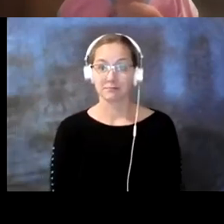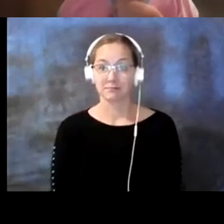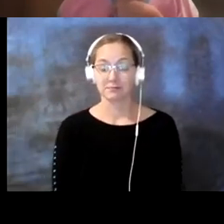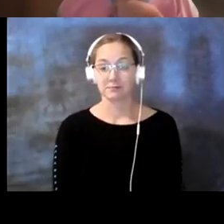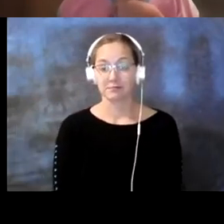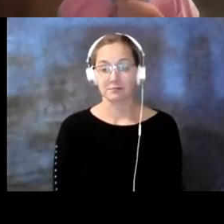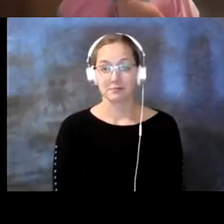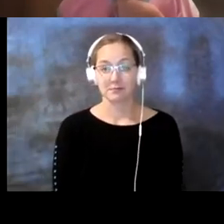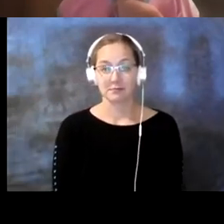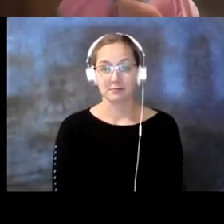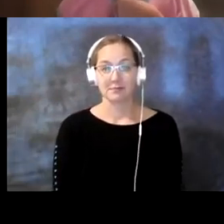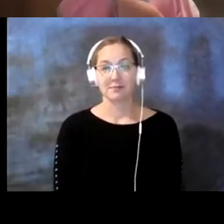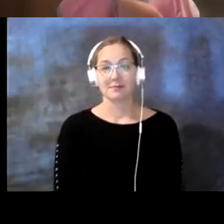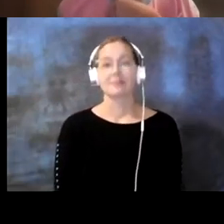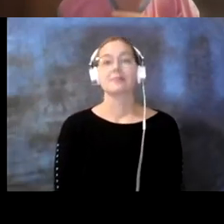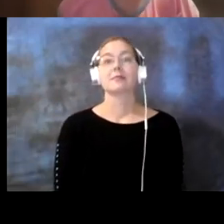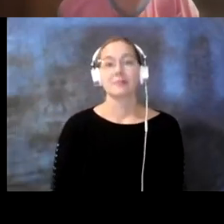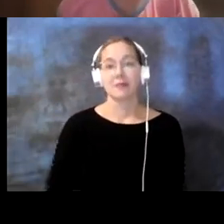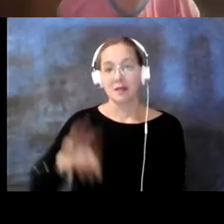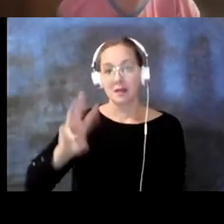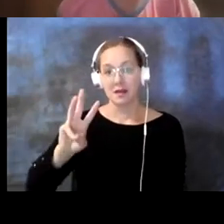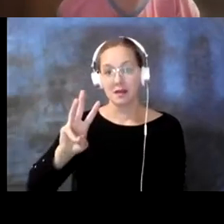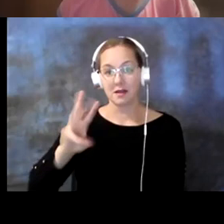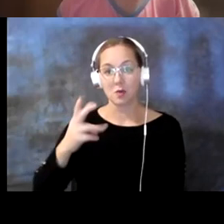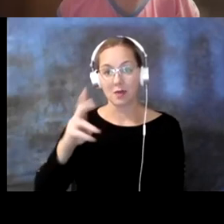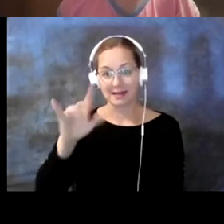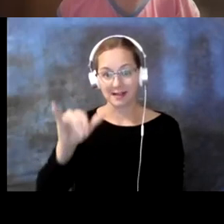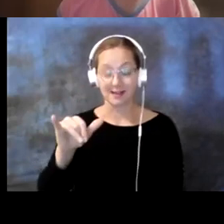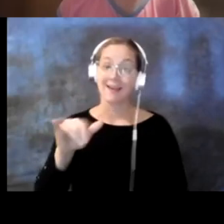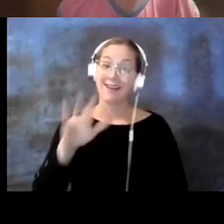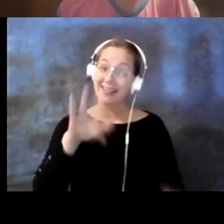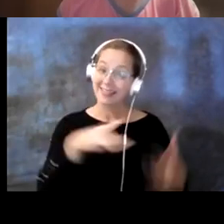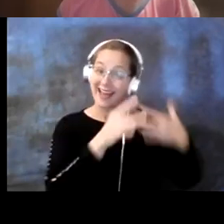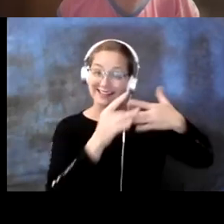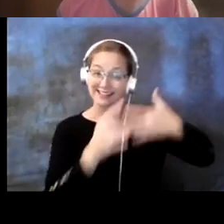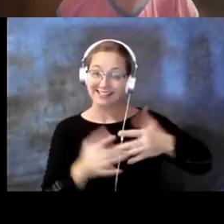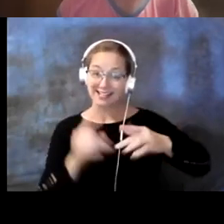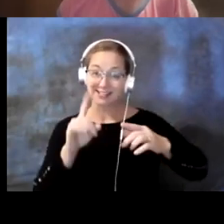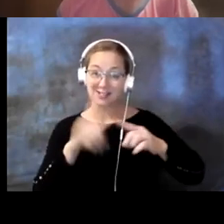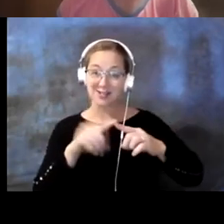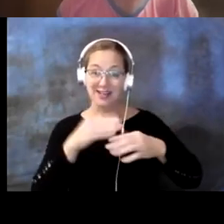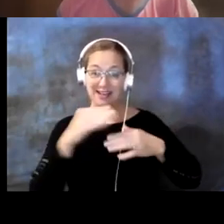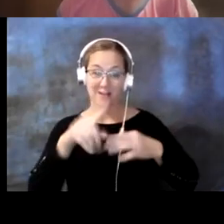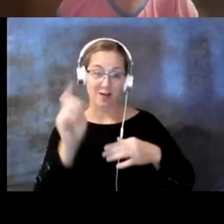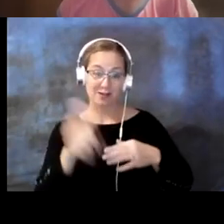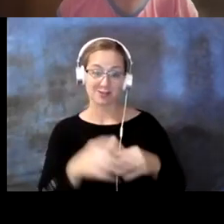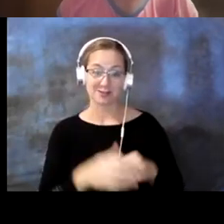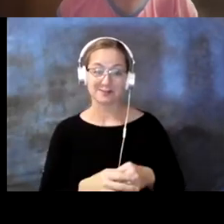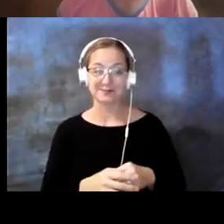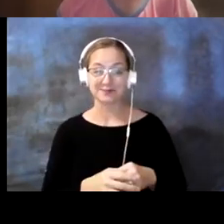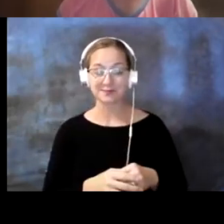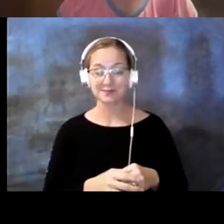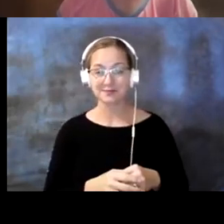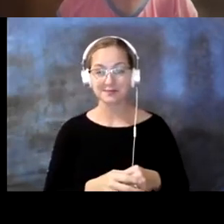I was muted. That kind of brings me to my next question, Emerson, and that's